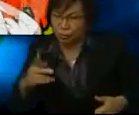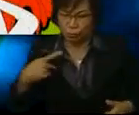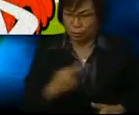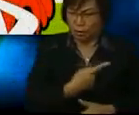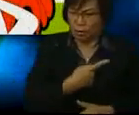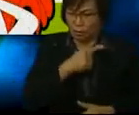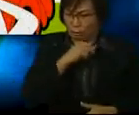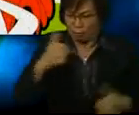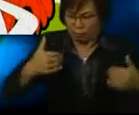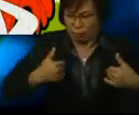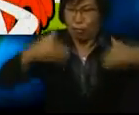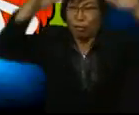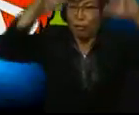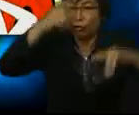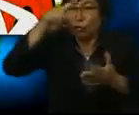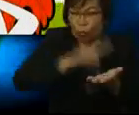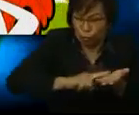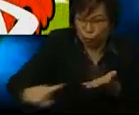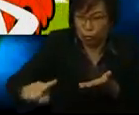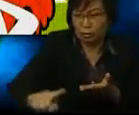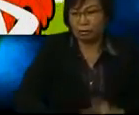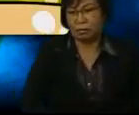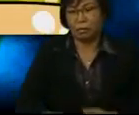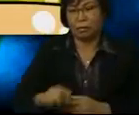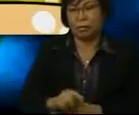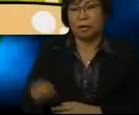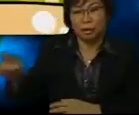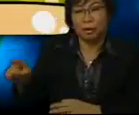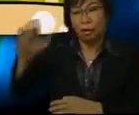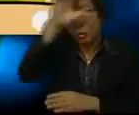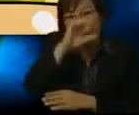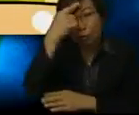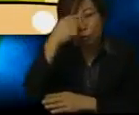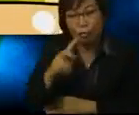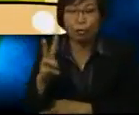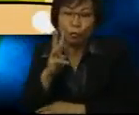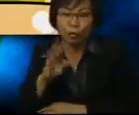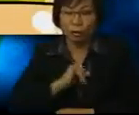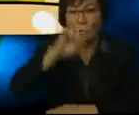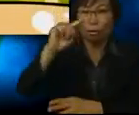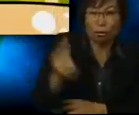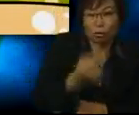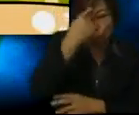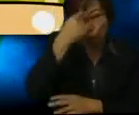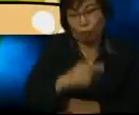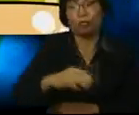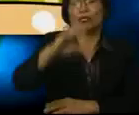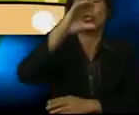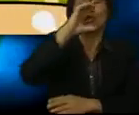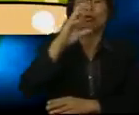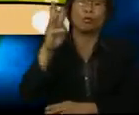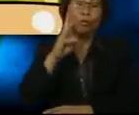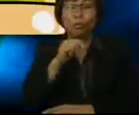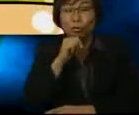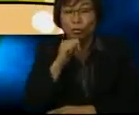for a week now. Even Mr. Kam is looking for water. I'm only looking for drinking water, not